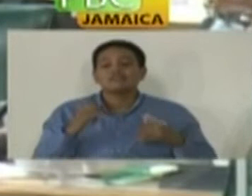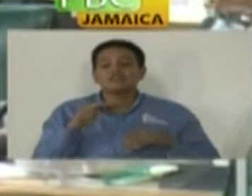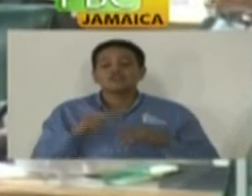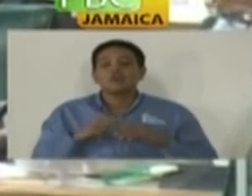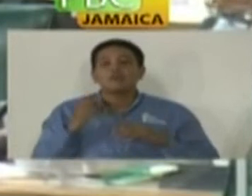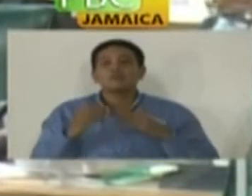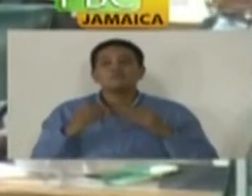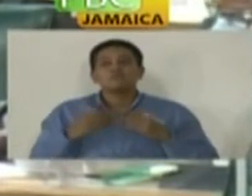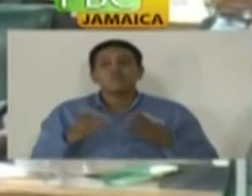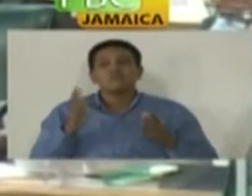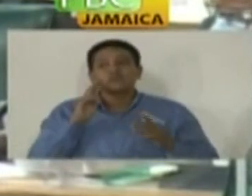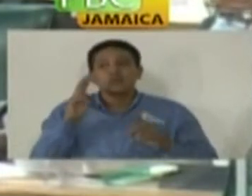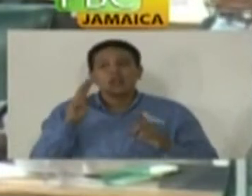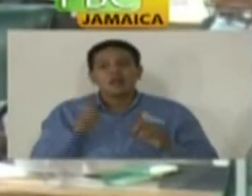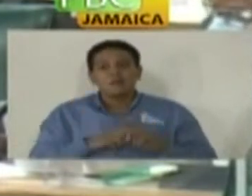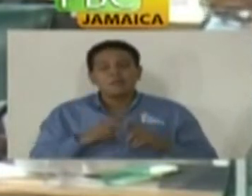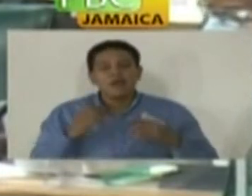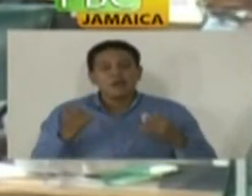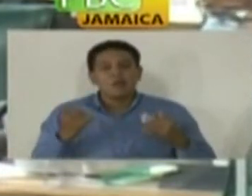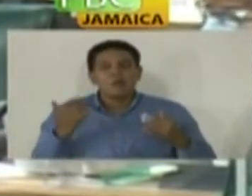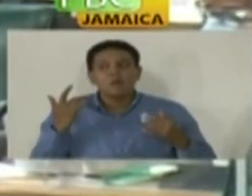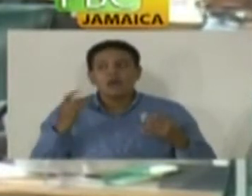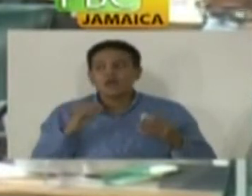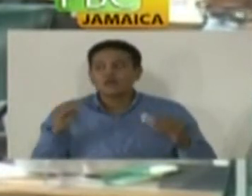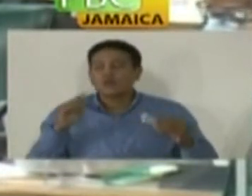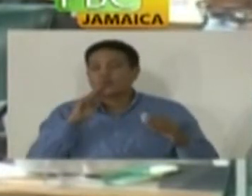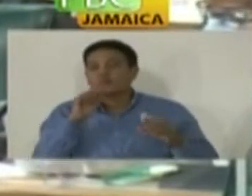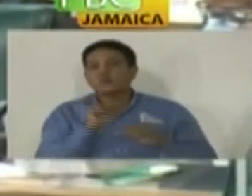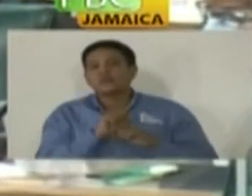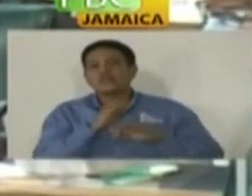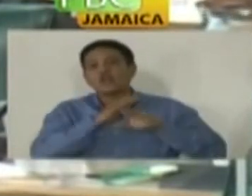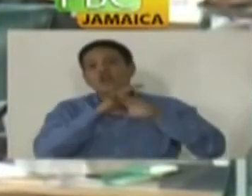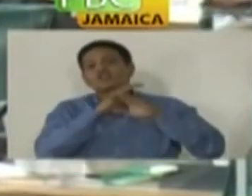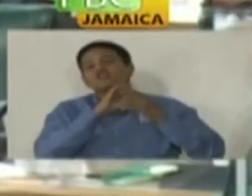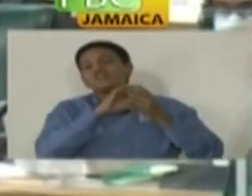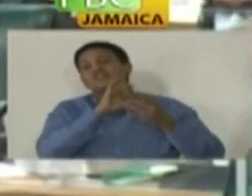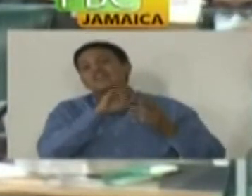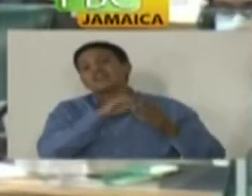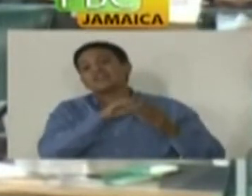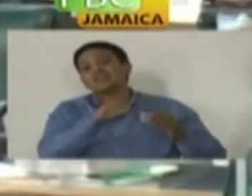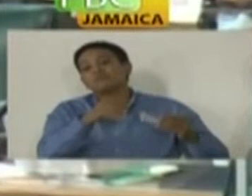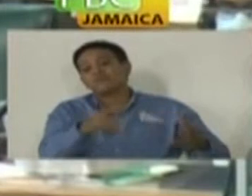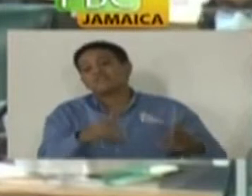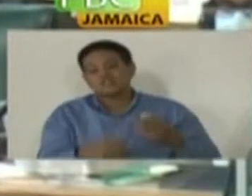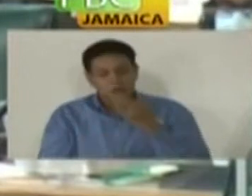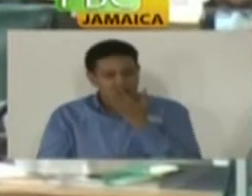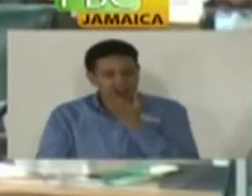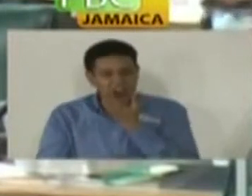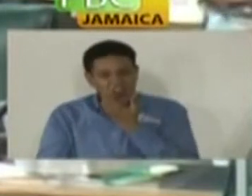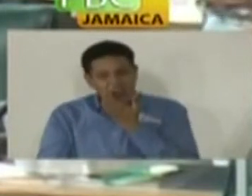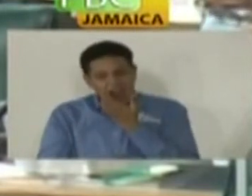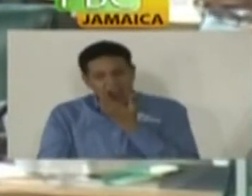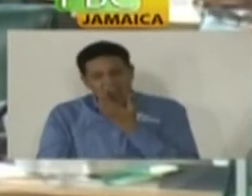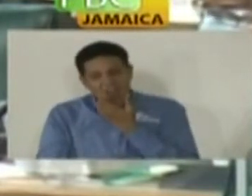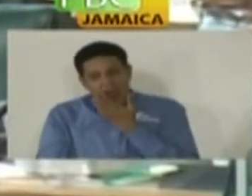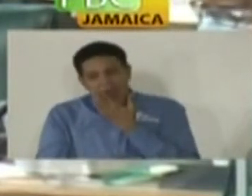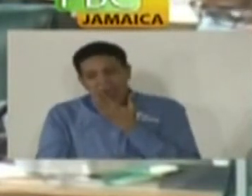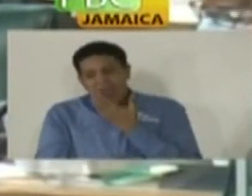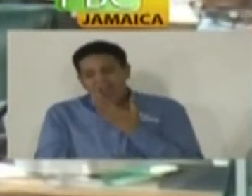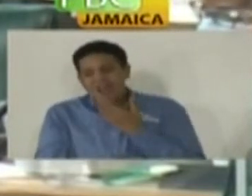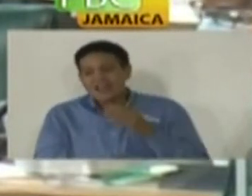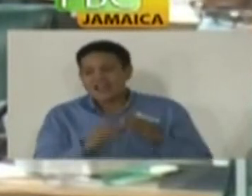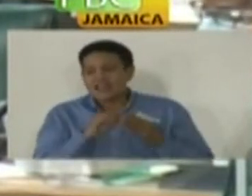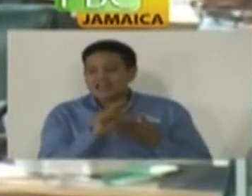provisions would apply, as there's no constraint on that in the provision, in the